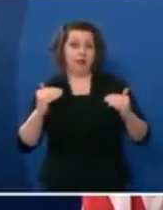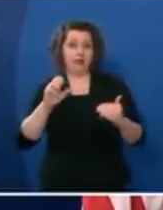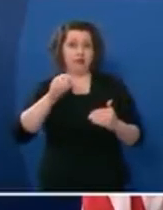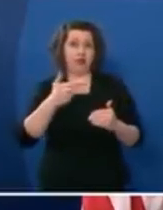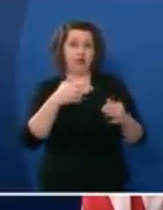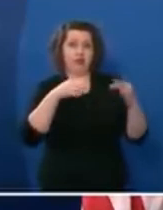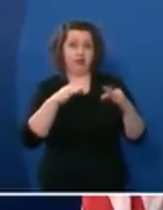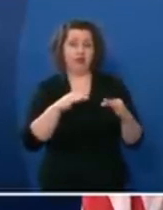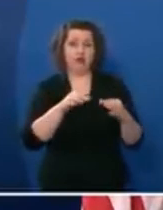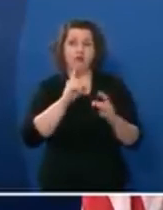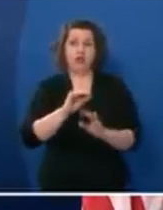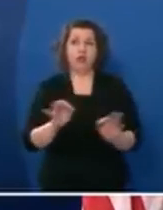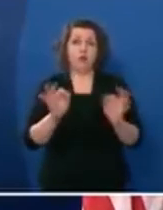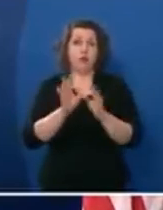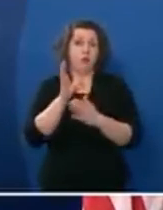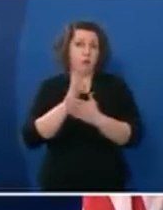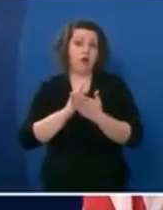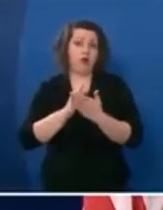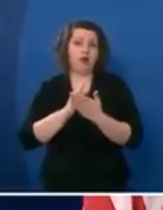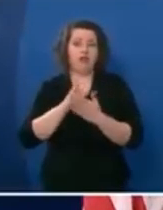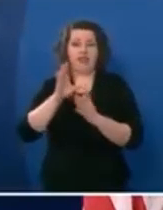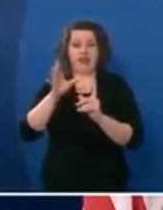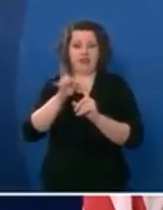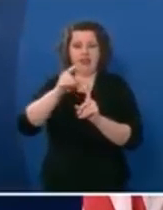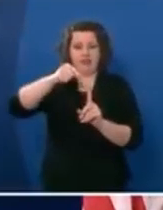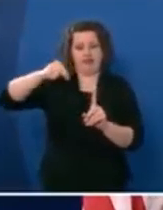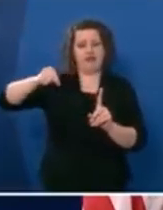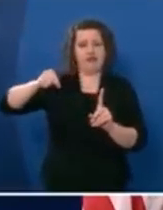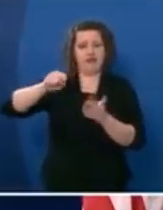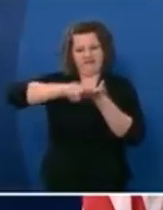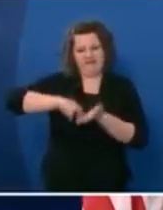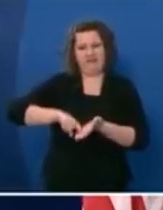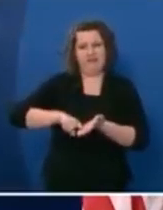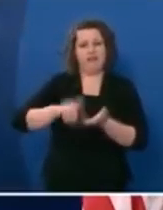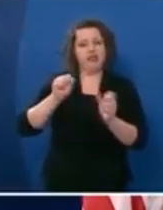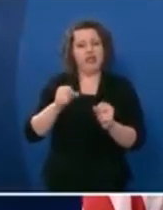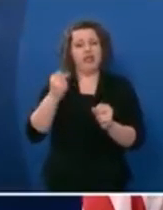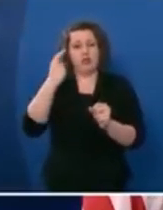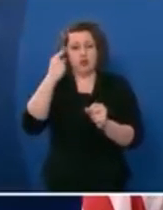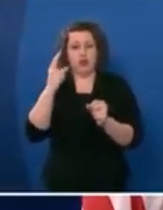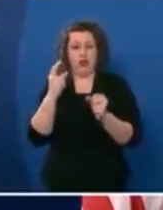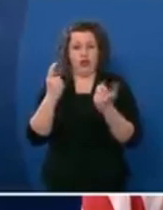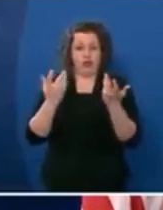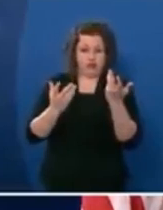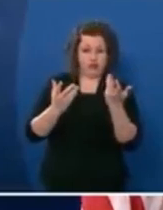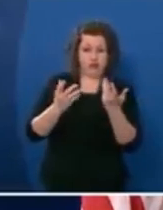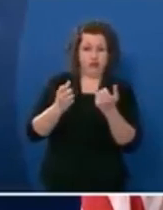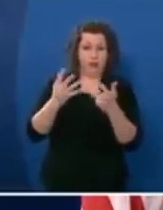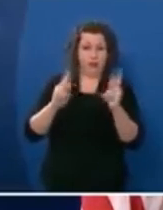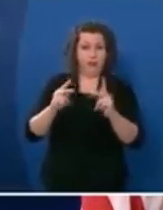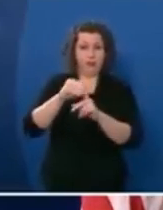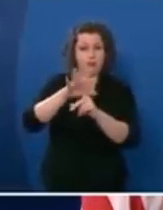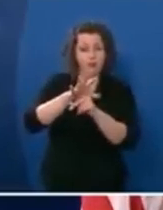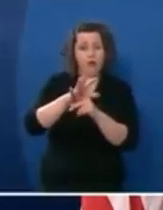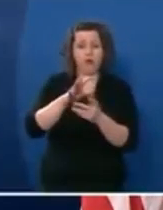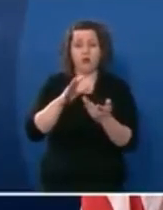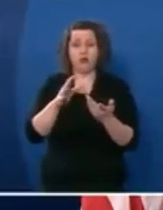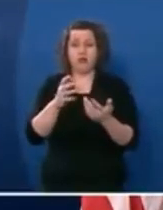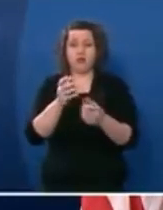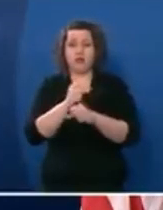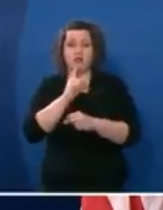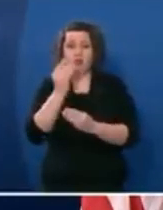really significant piece of that is the case investigation that we do, so we can, again, start to understand the scope, make sure they're aware that they've been